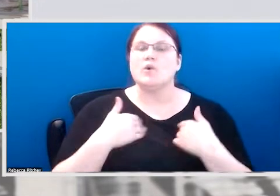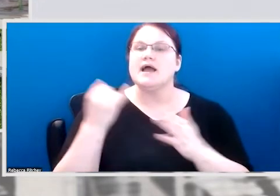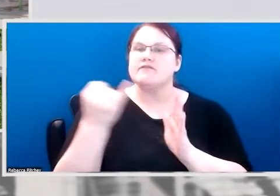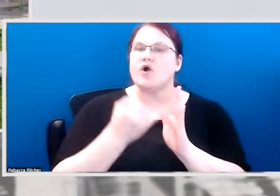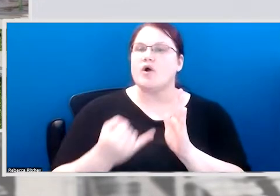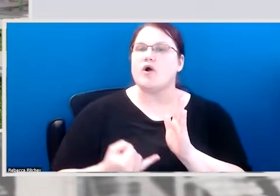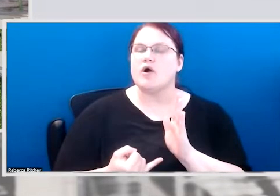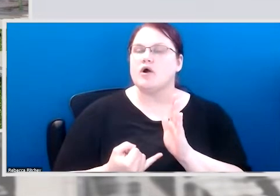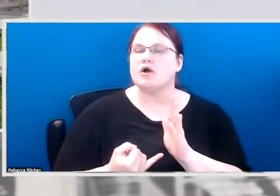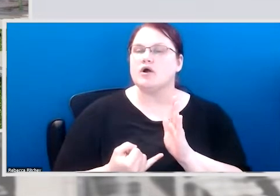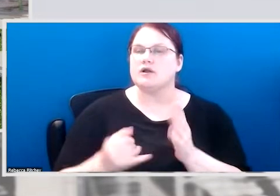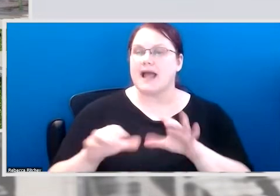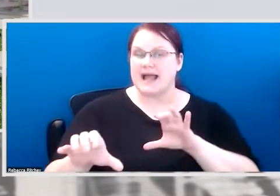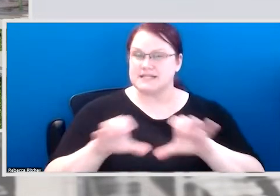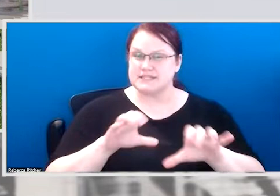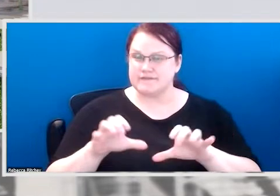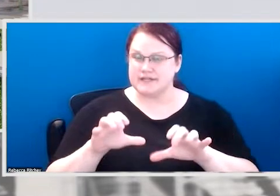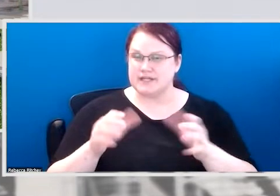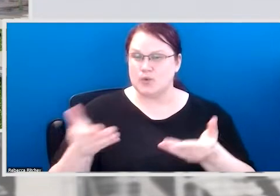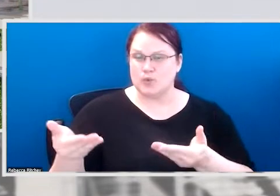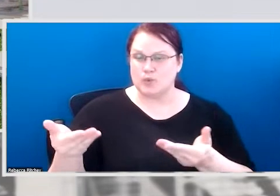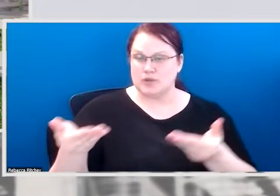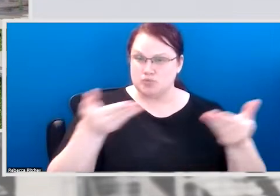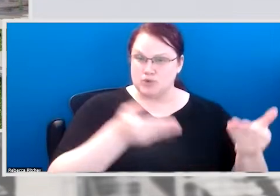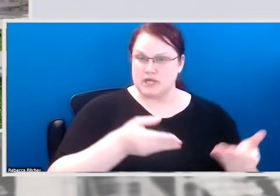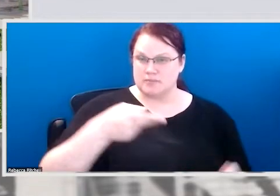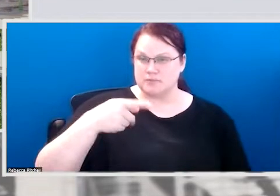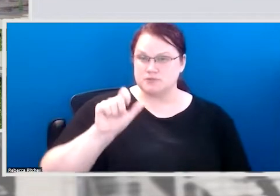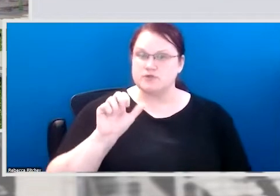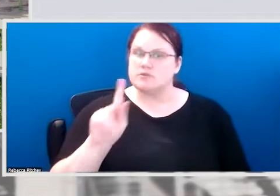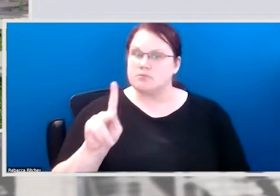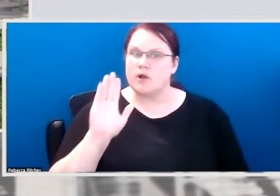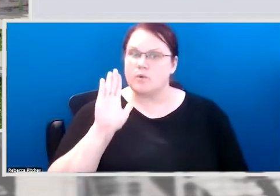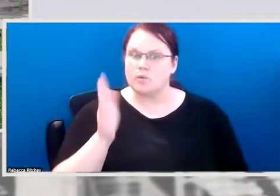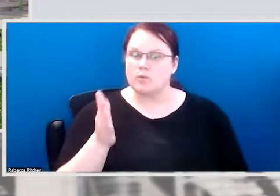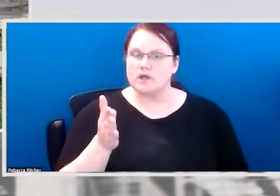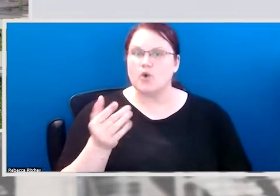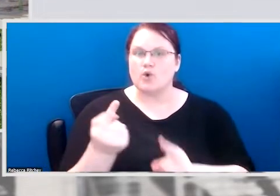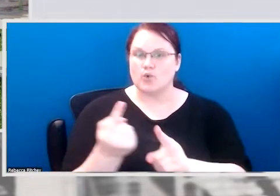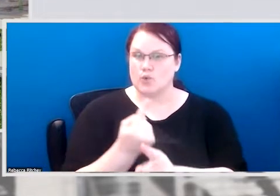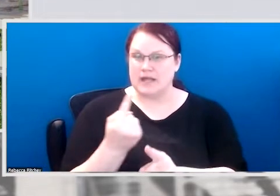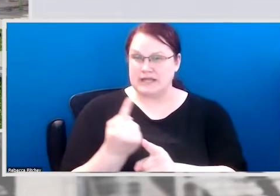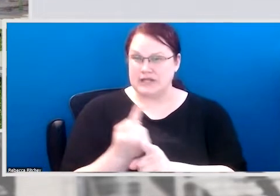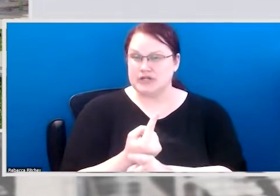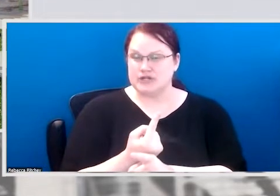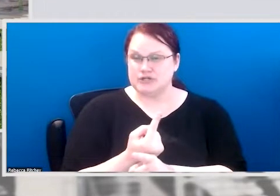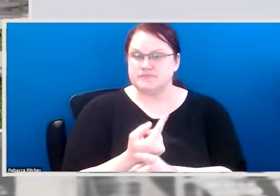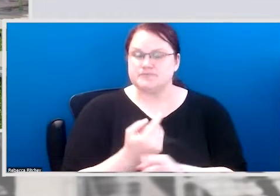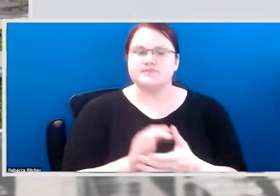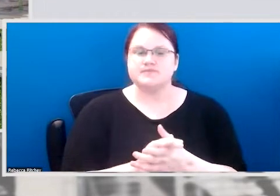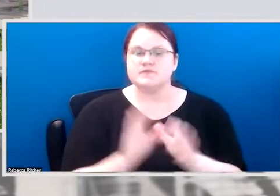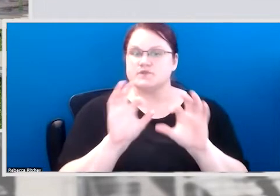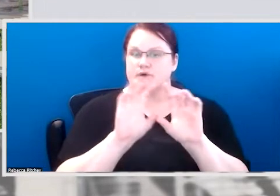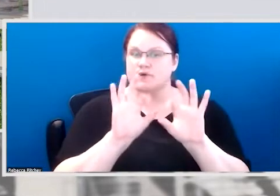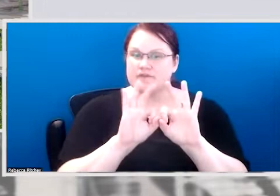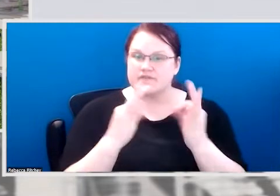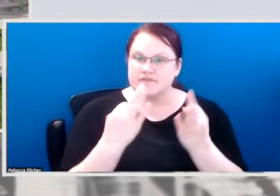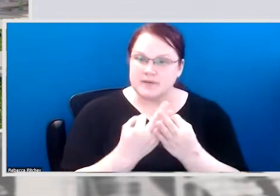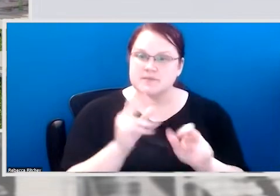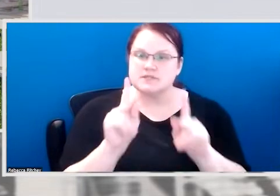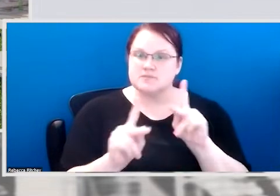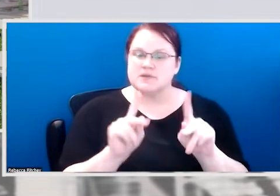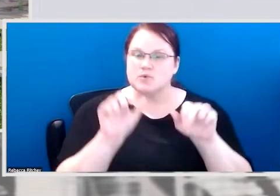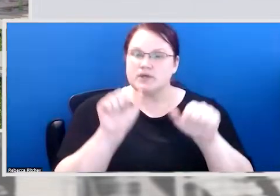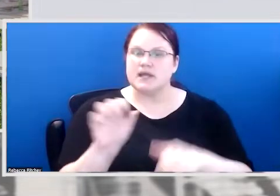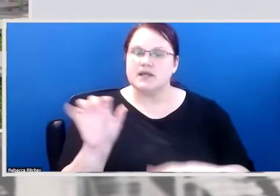enrichment and activity out to the parks, on a regular basis so that families and young people that are around can